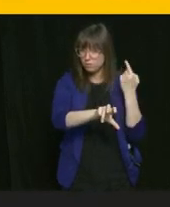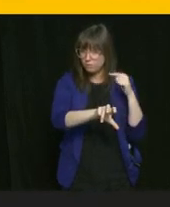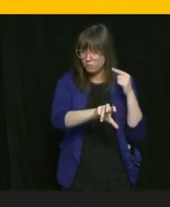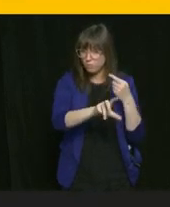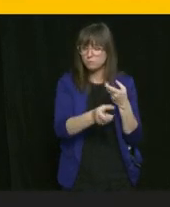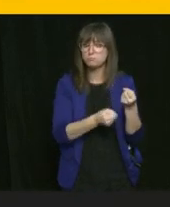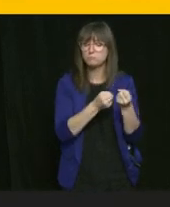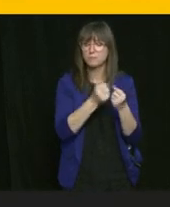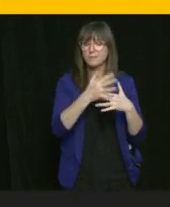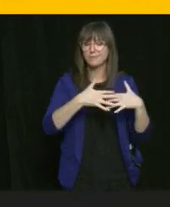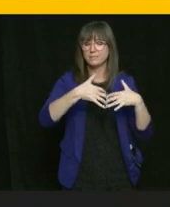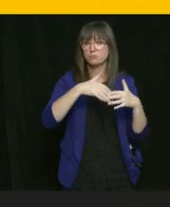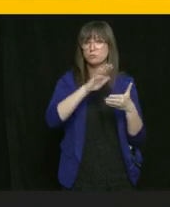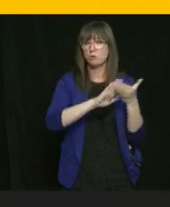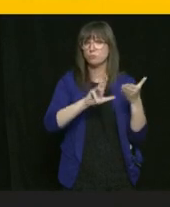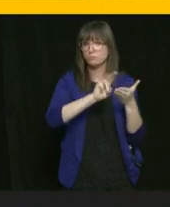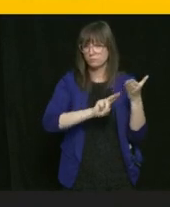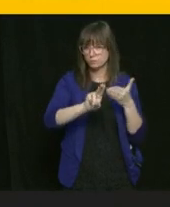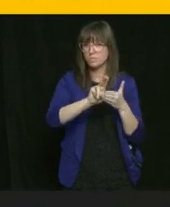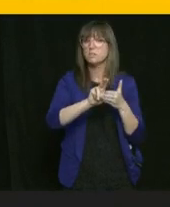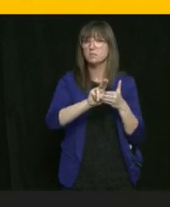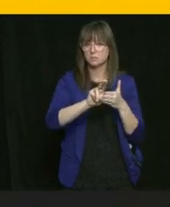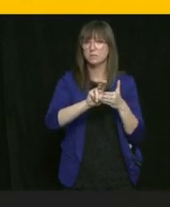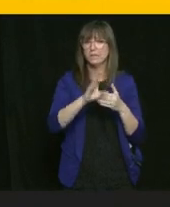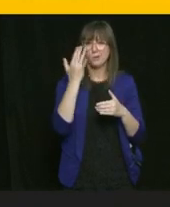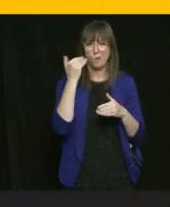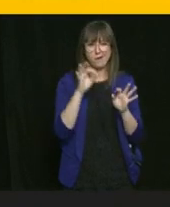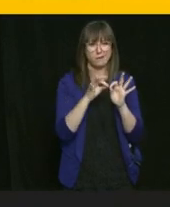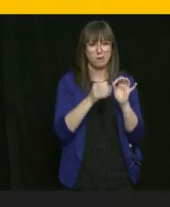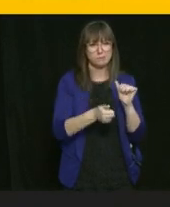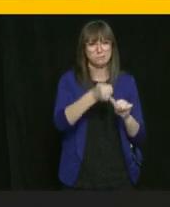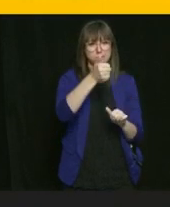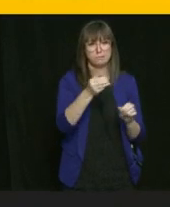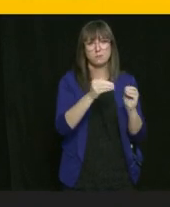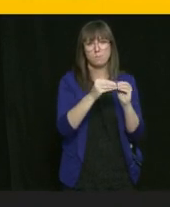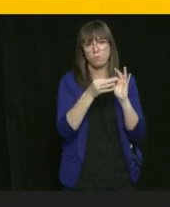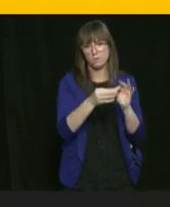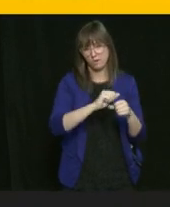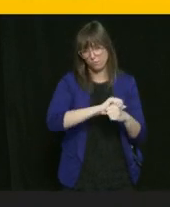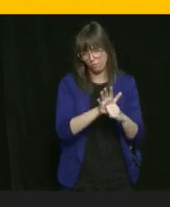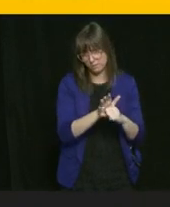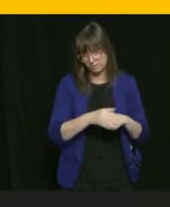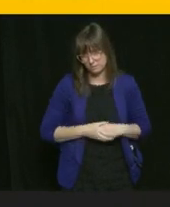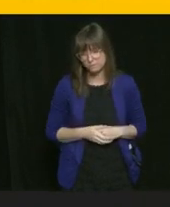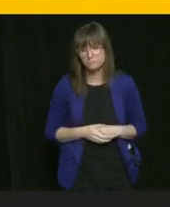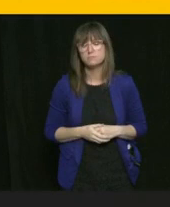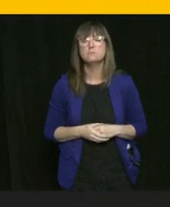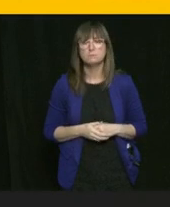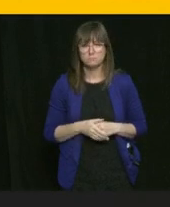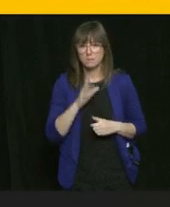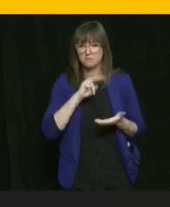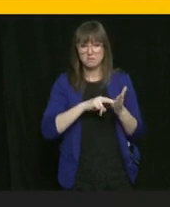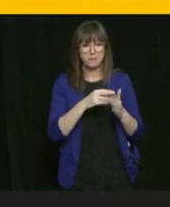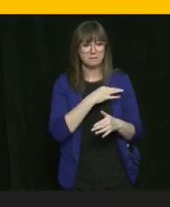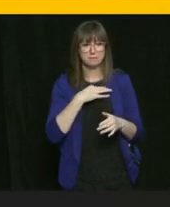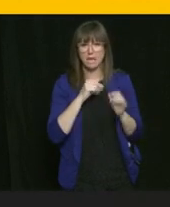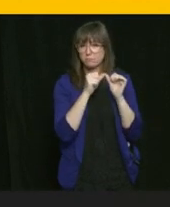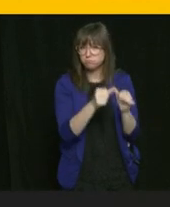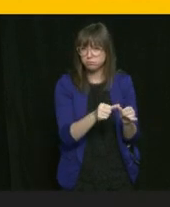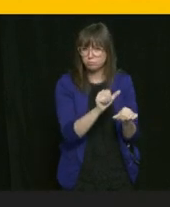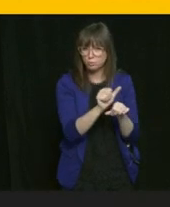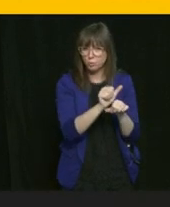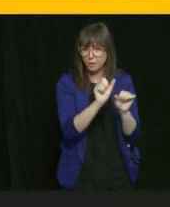Indigenous post-secondary institutions with increased costs related to the pandemic. This will help retain staff, adapt